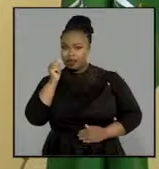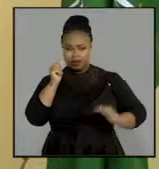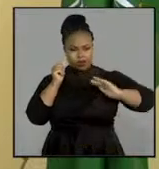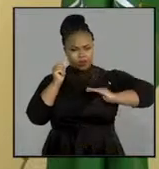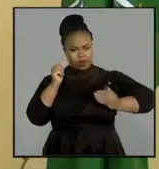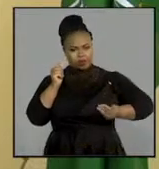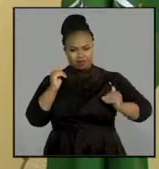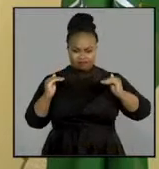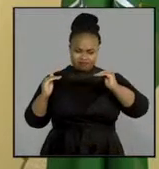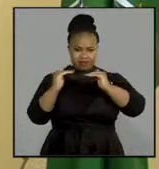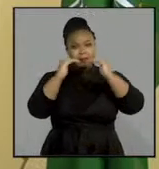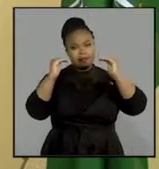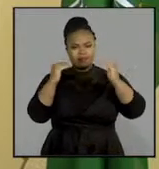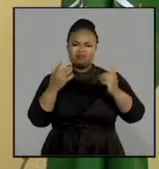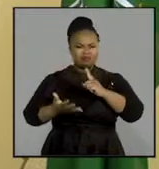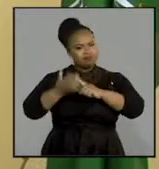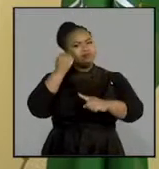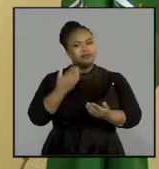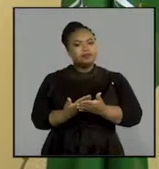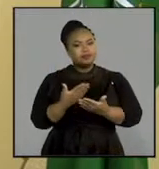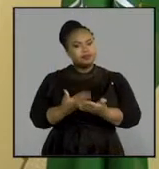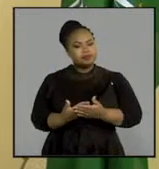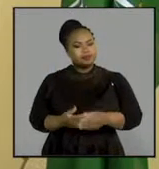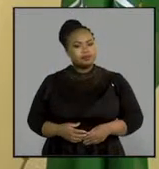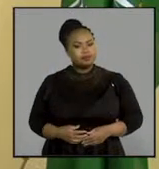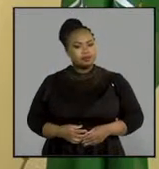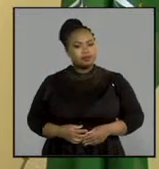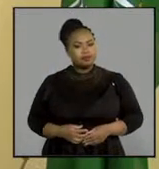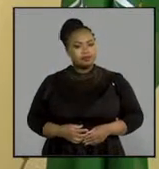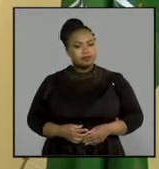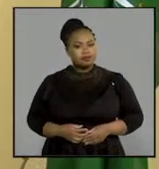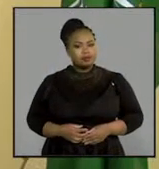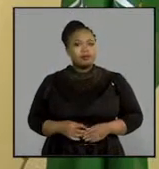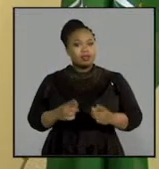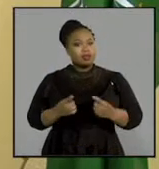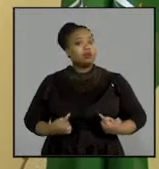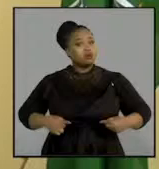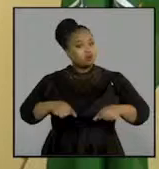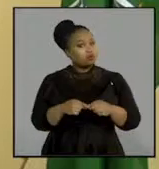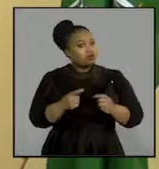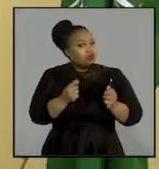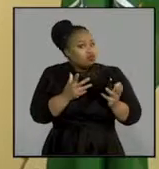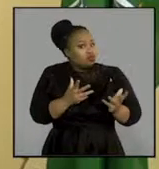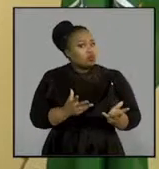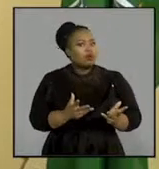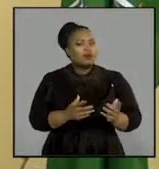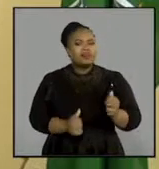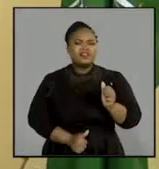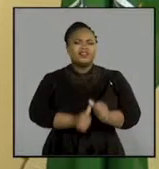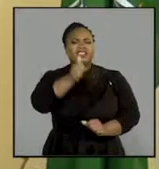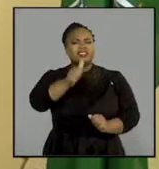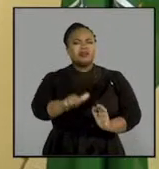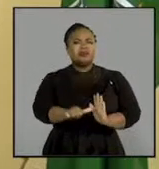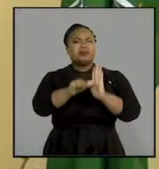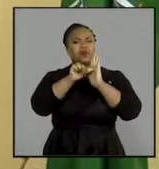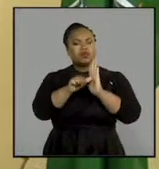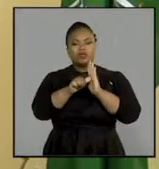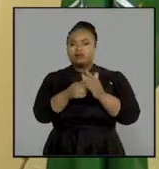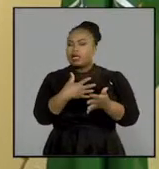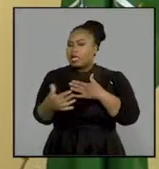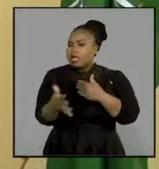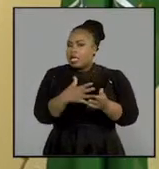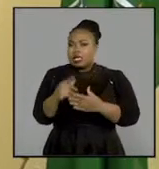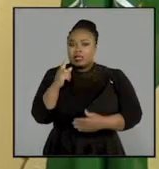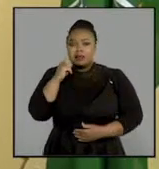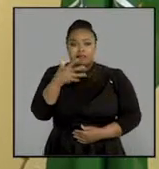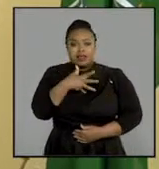gender equality in our lifetime. If we are to do so, we must eradicate